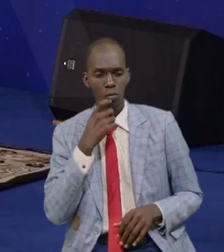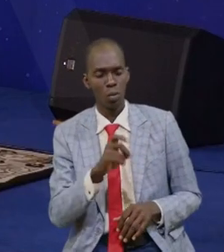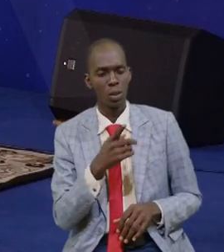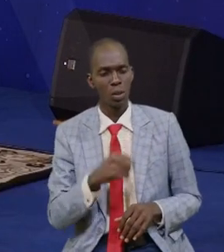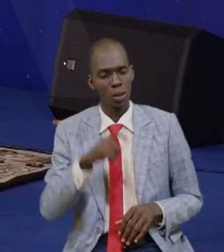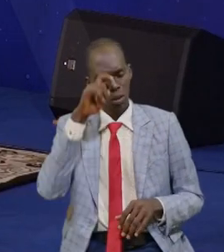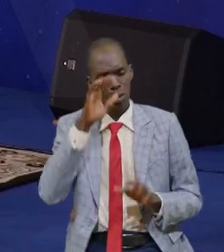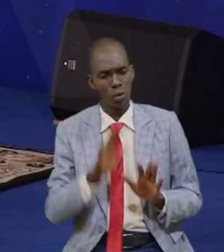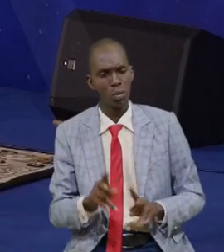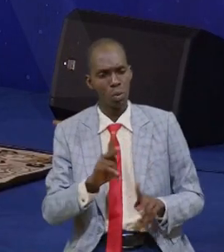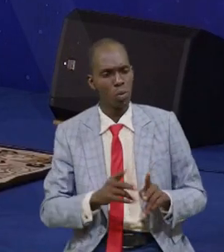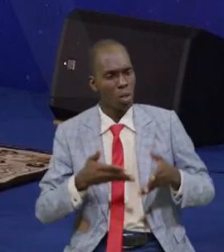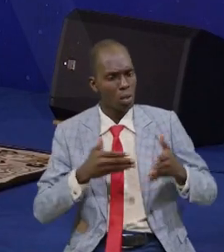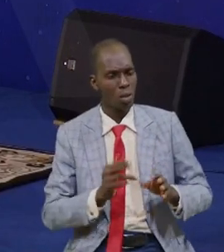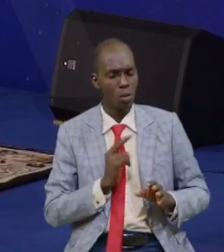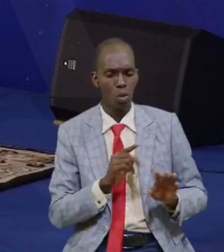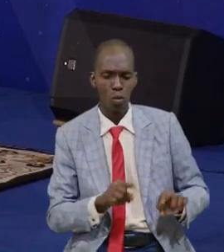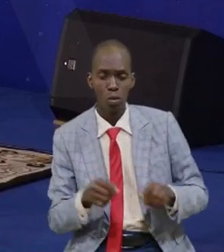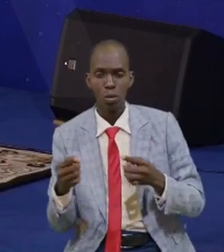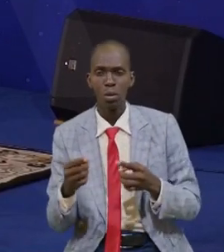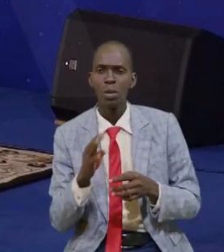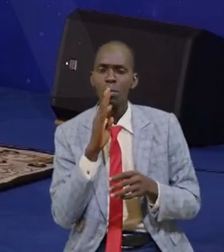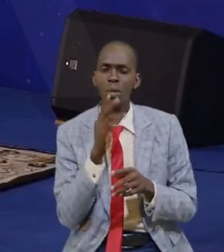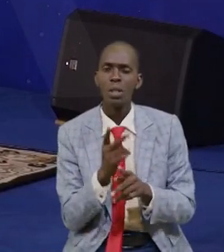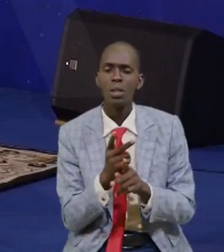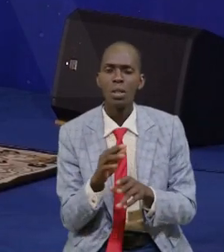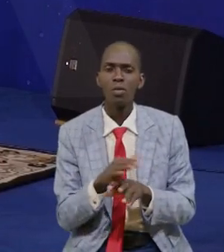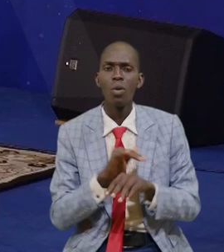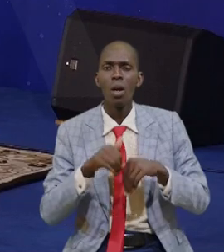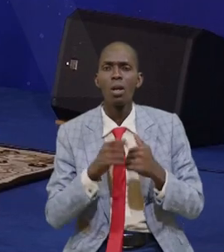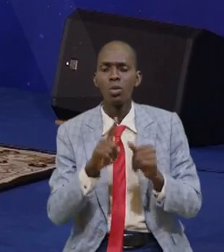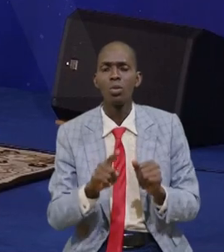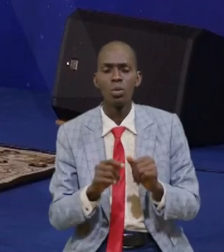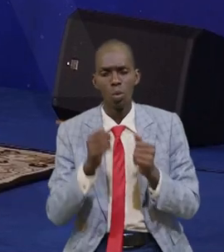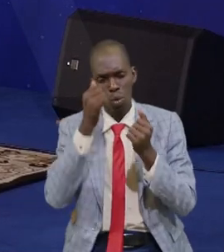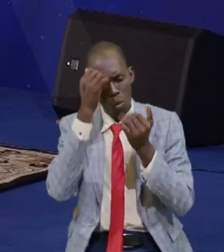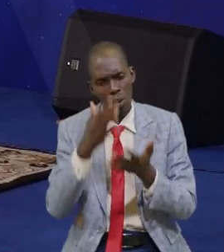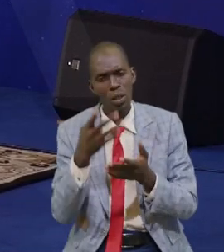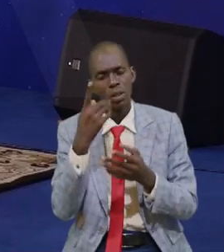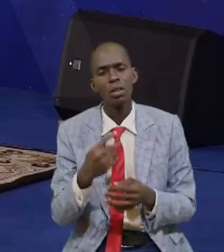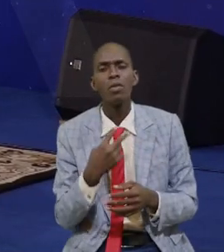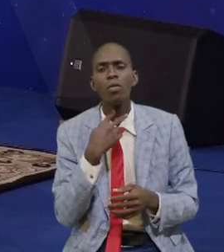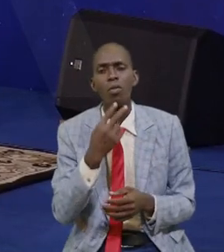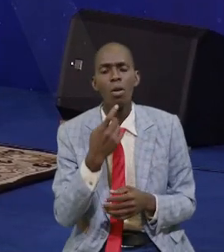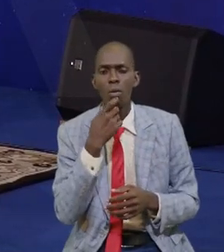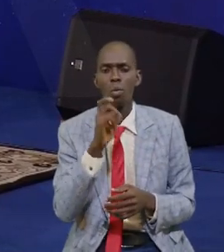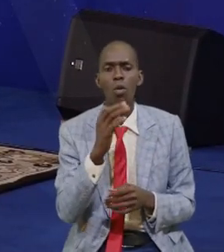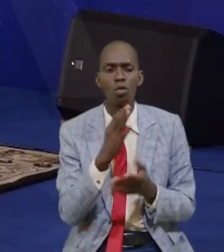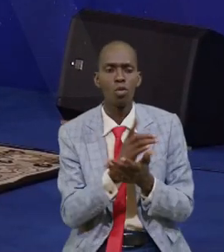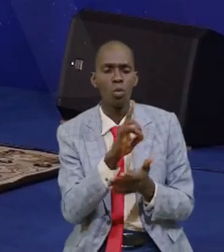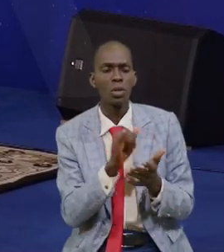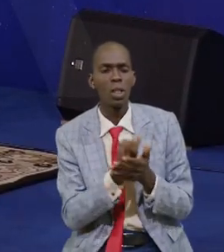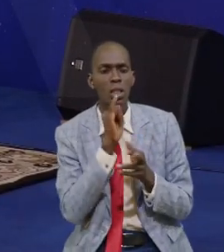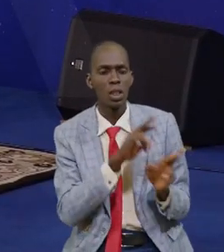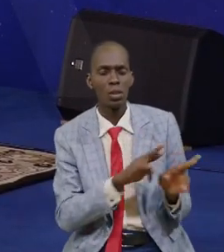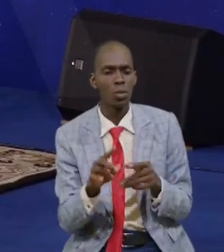careful how you obey the commandment of somebody who wants to perish. He wants to perish and he says, let